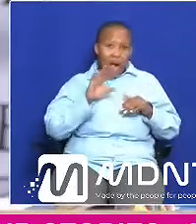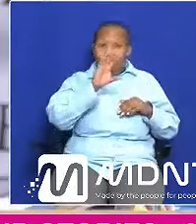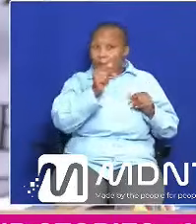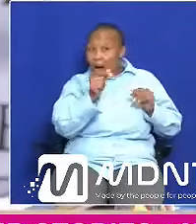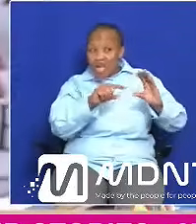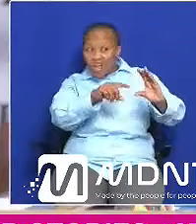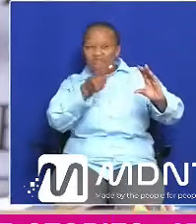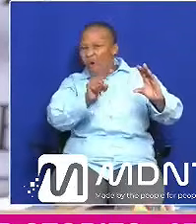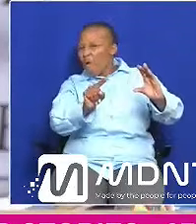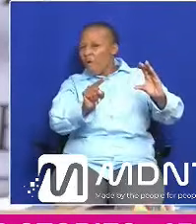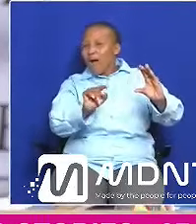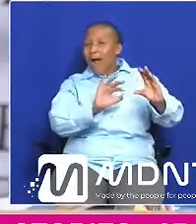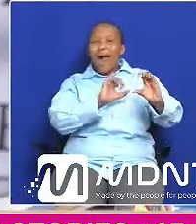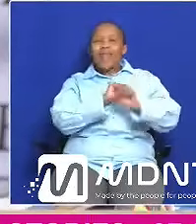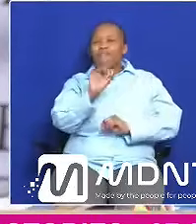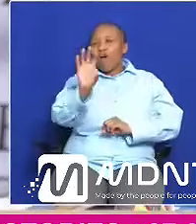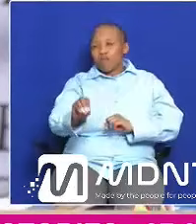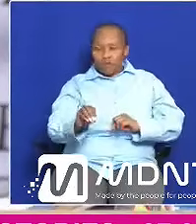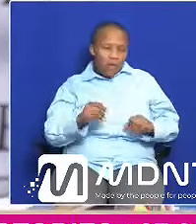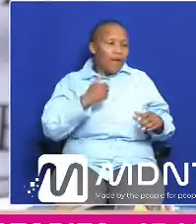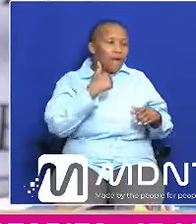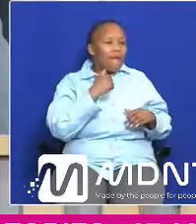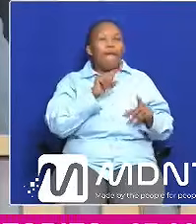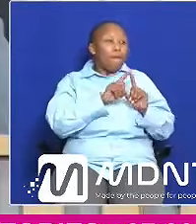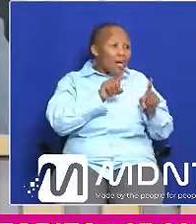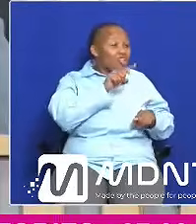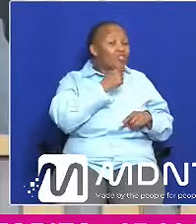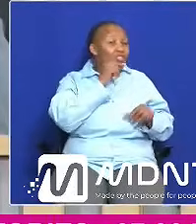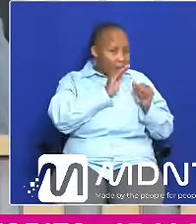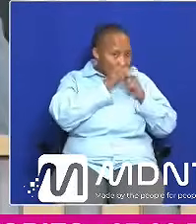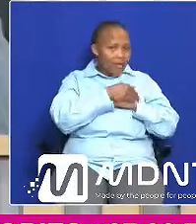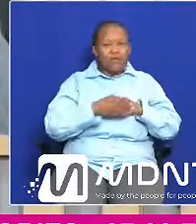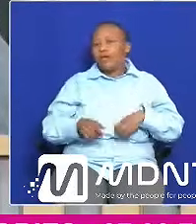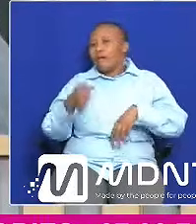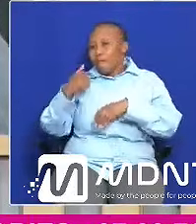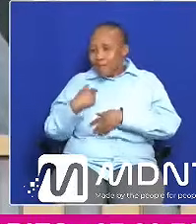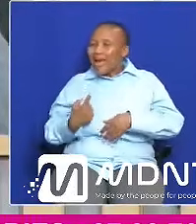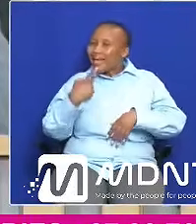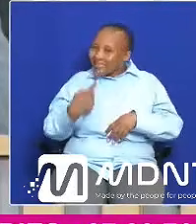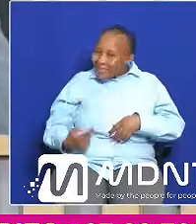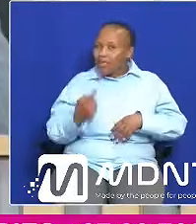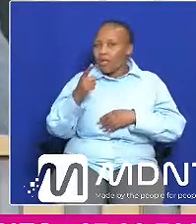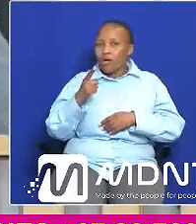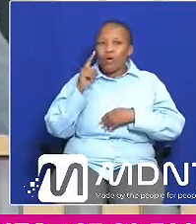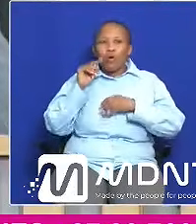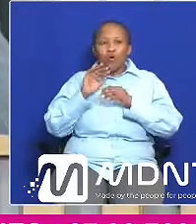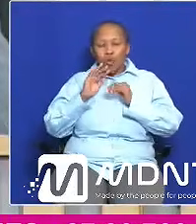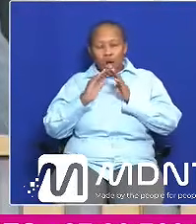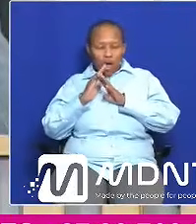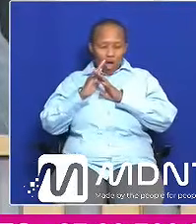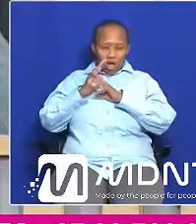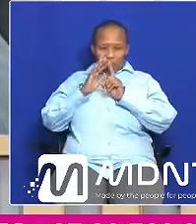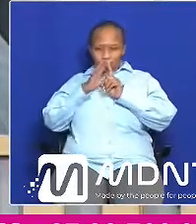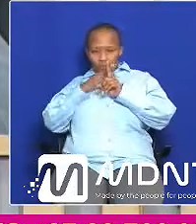I said you are hiding behind your lack of recollection. Yes. If I don't remember, I don't remember. There's nothing I can do. I am